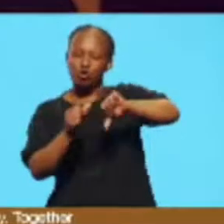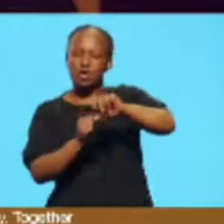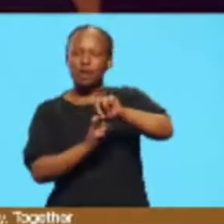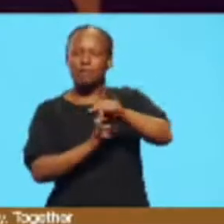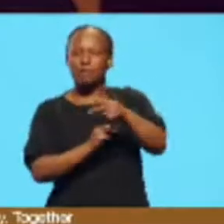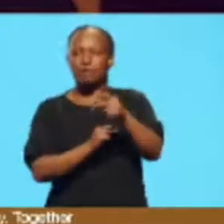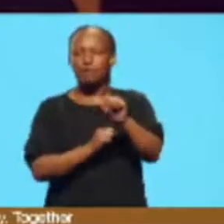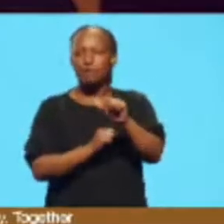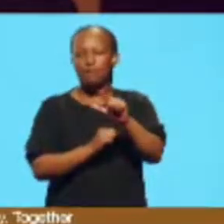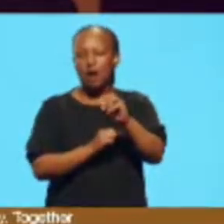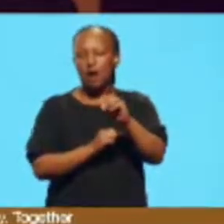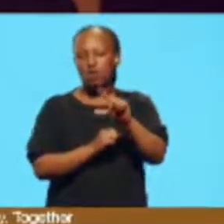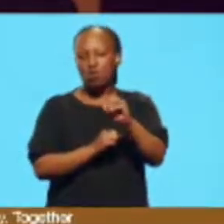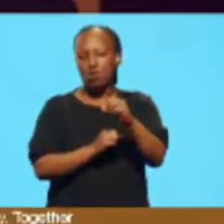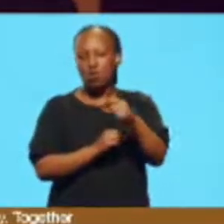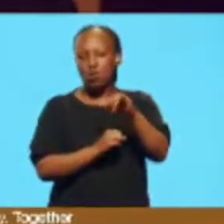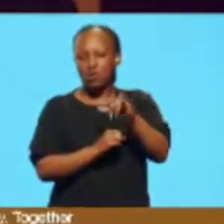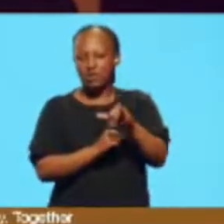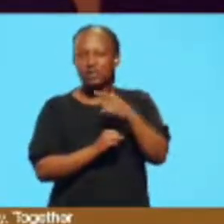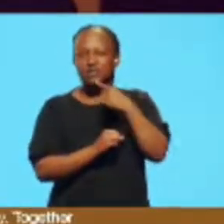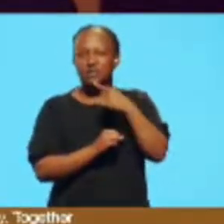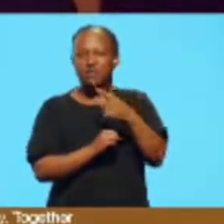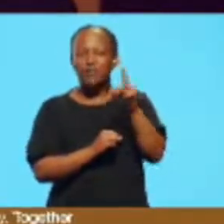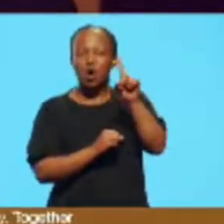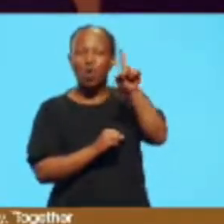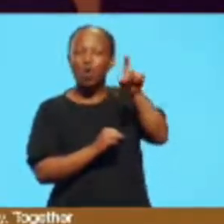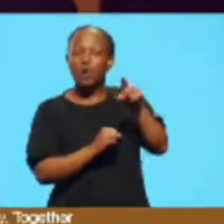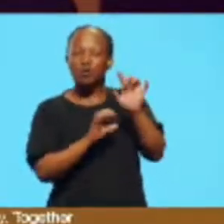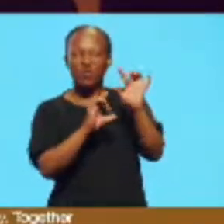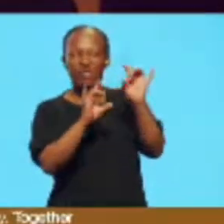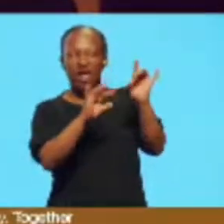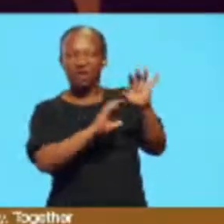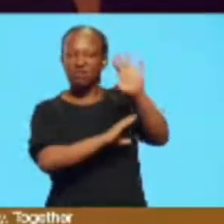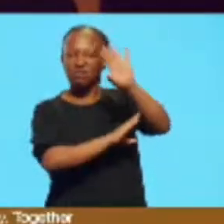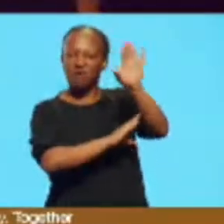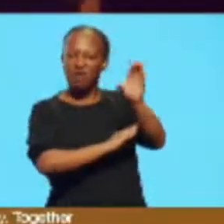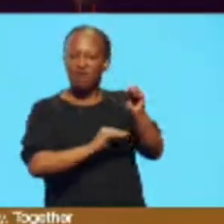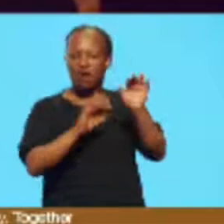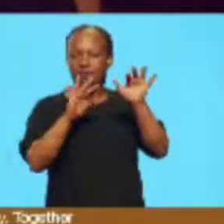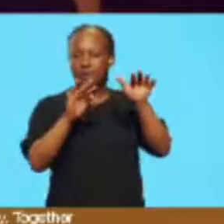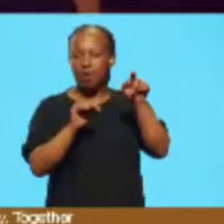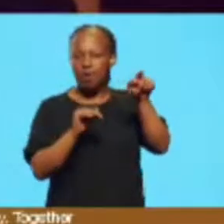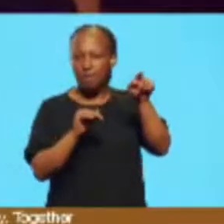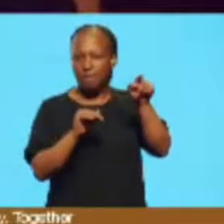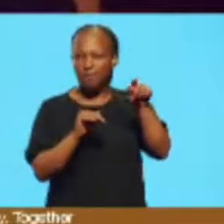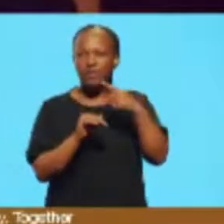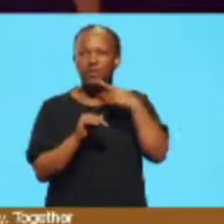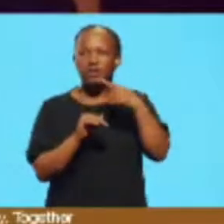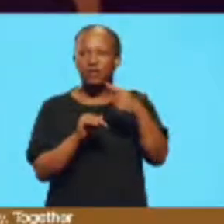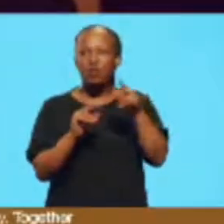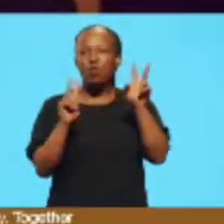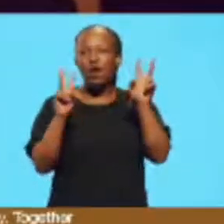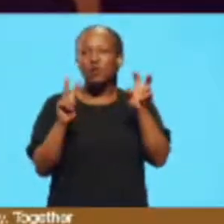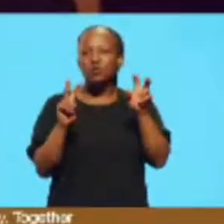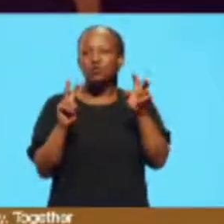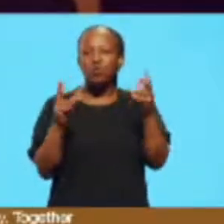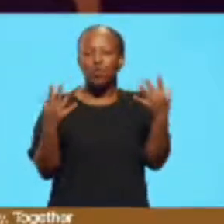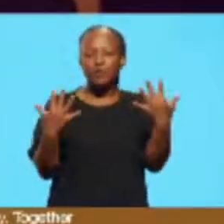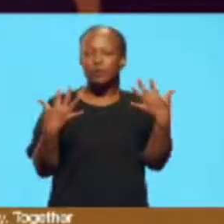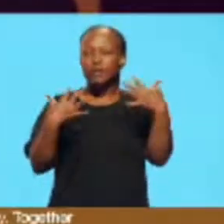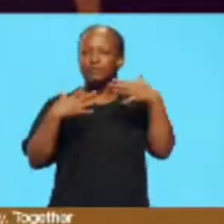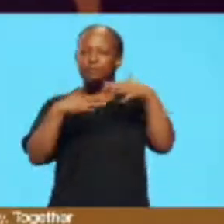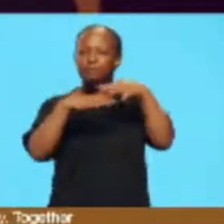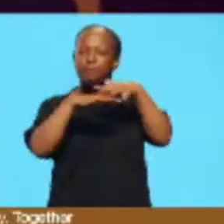among others, the so-called xenophobia questions, are based on issues of not having an integrated SADC